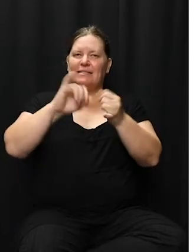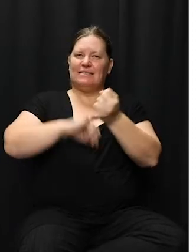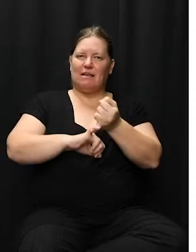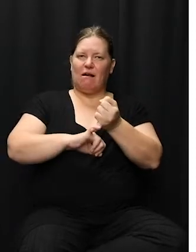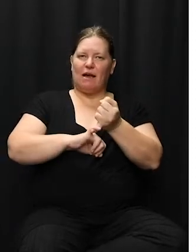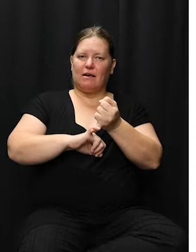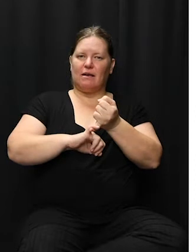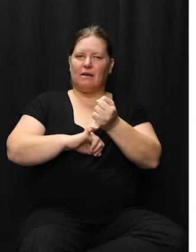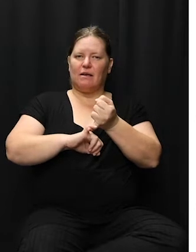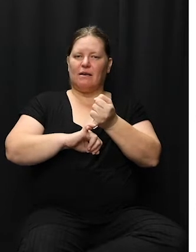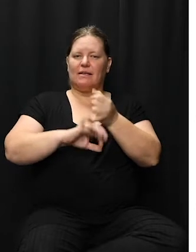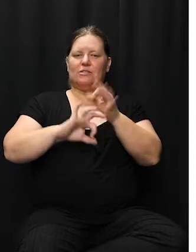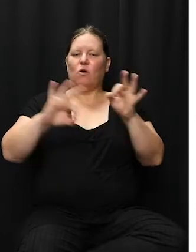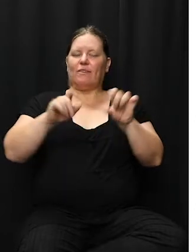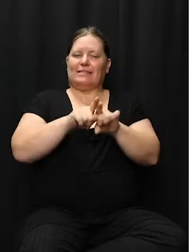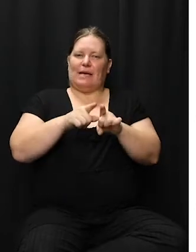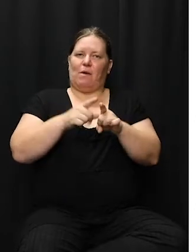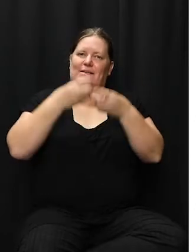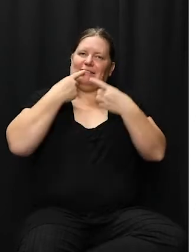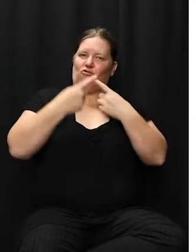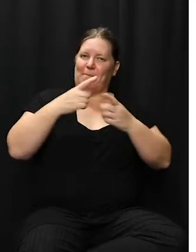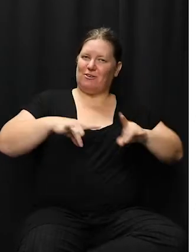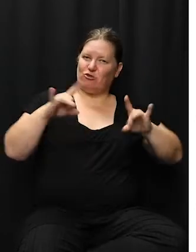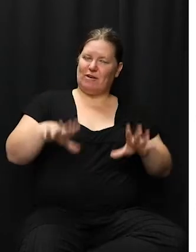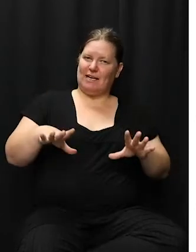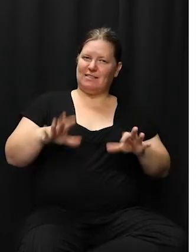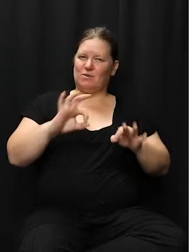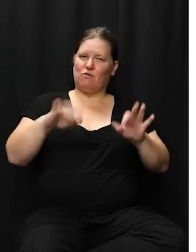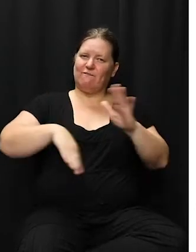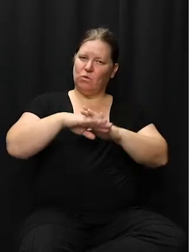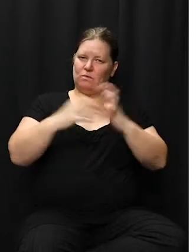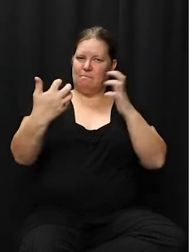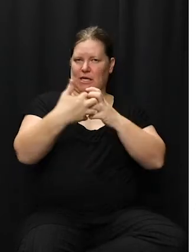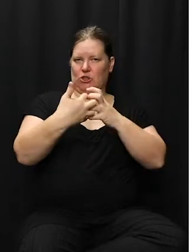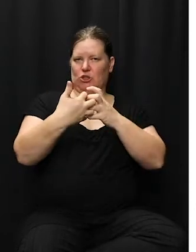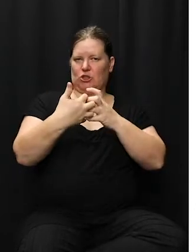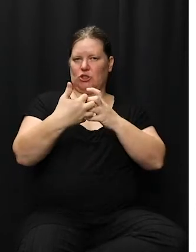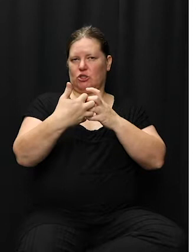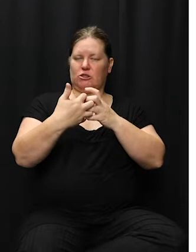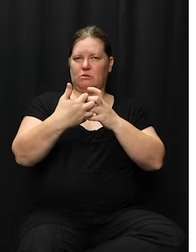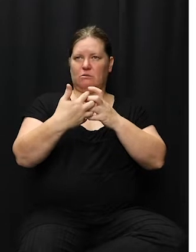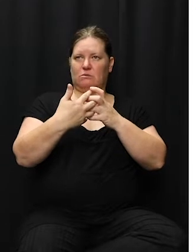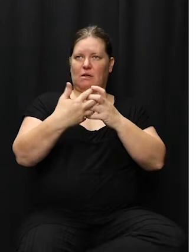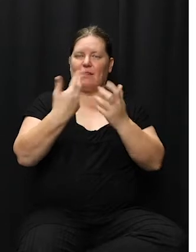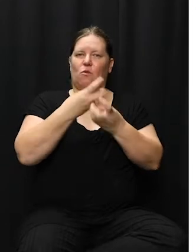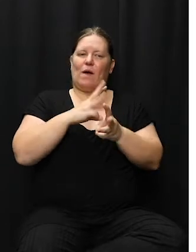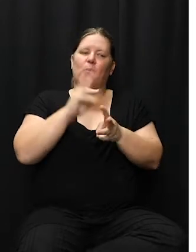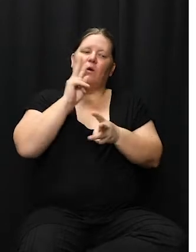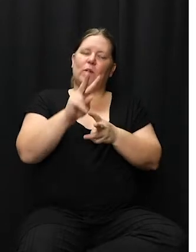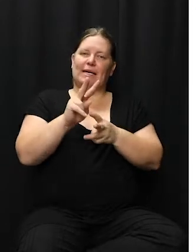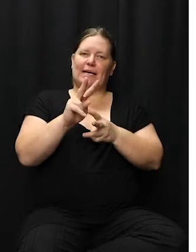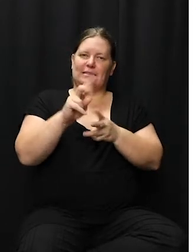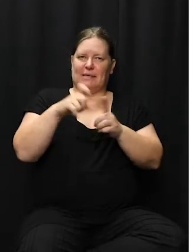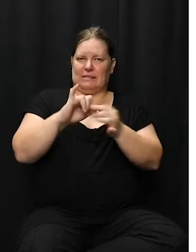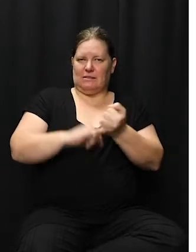they've decided how they've decided, like, for example, what's an entity depicting sign is not the same way we describe it in Australia.